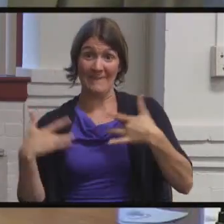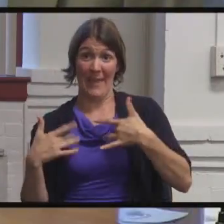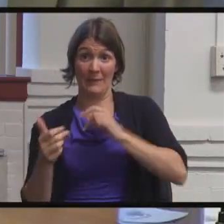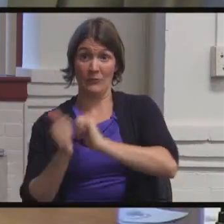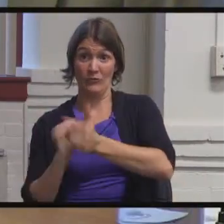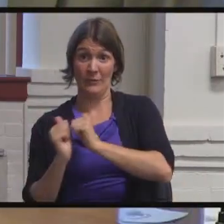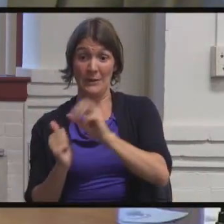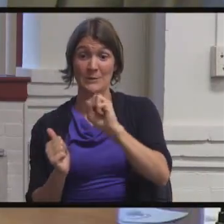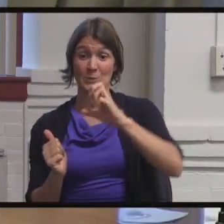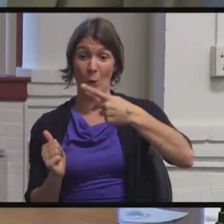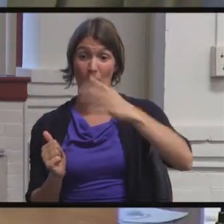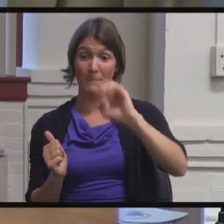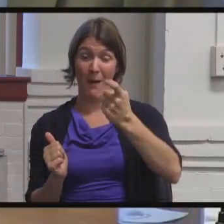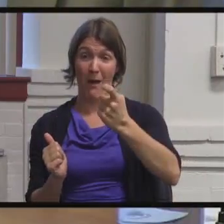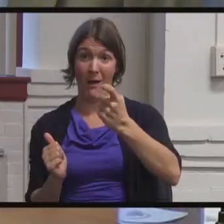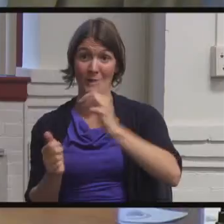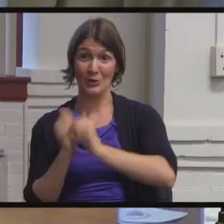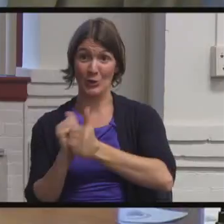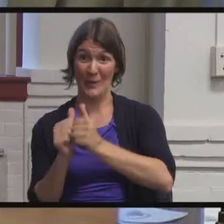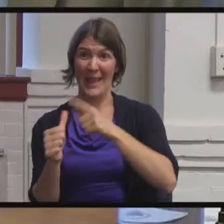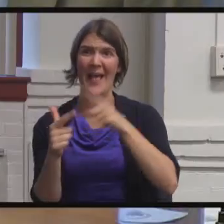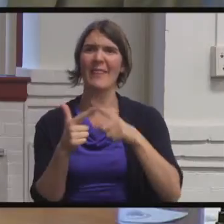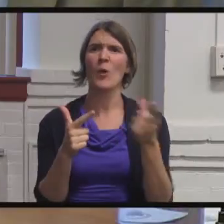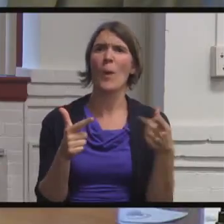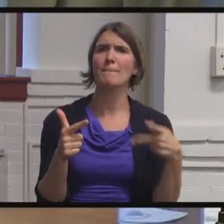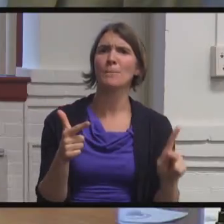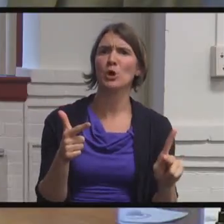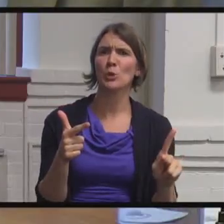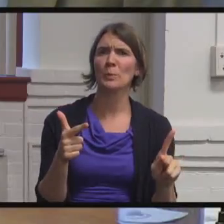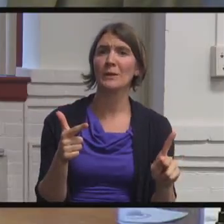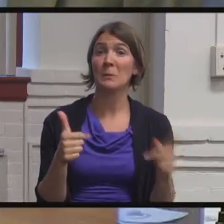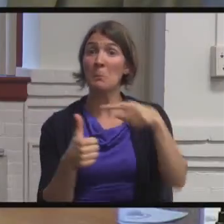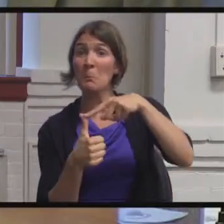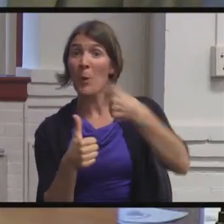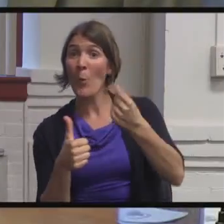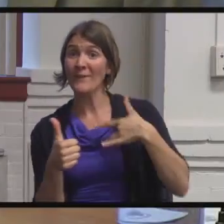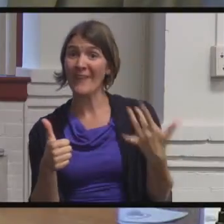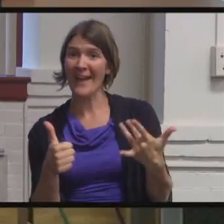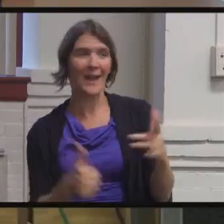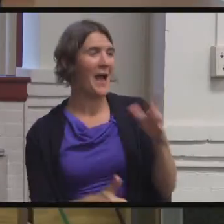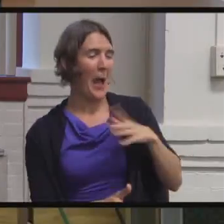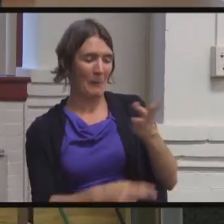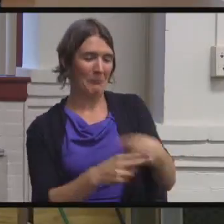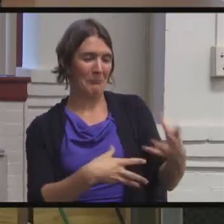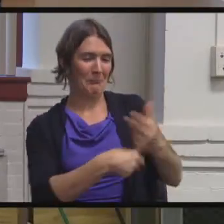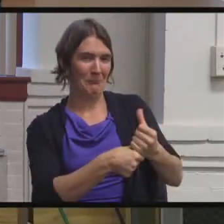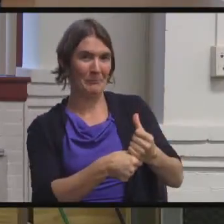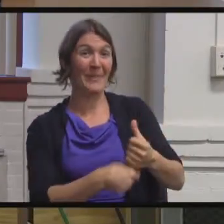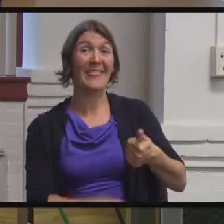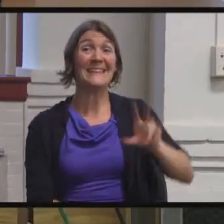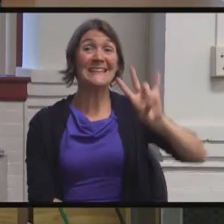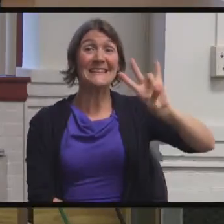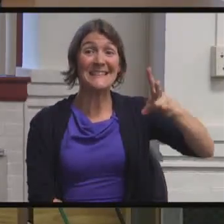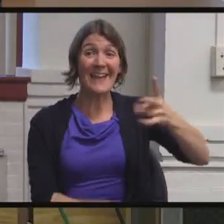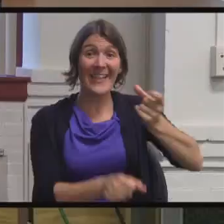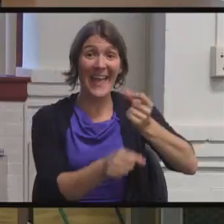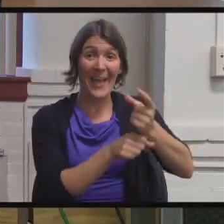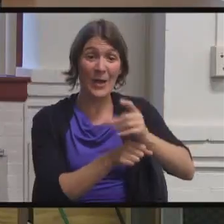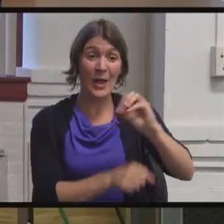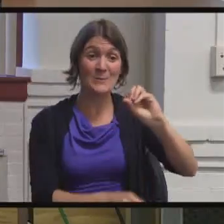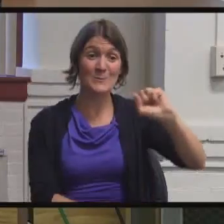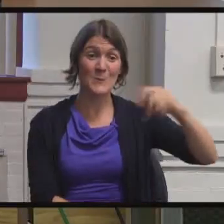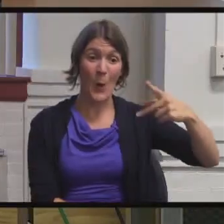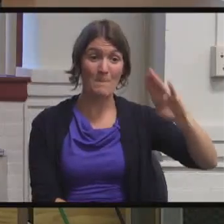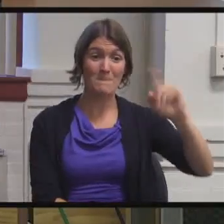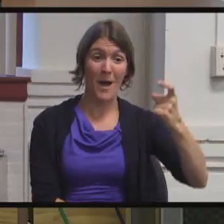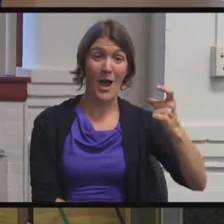and then about the catering permit that you're looking for. Maybe you want to start with the Soapbox Derby. Sure, I'll make it quick. So this is our 7th annual Soapbox Derby. We do it